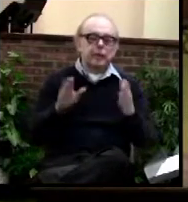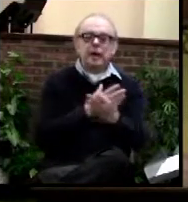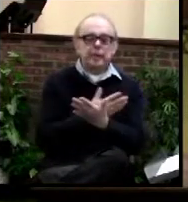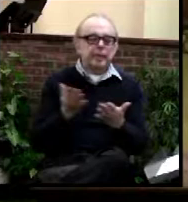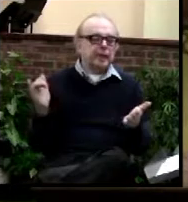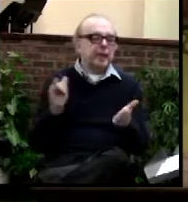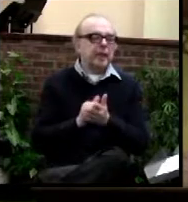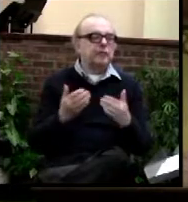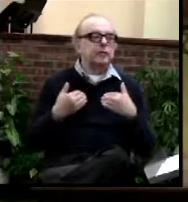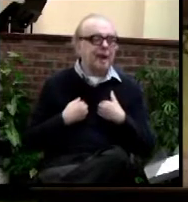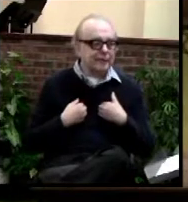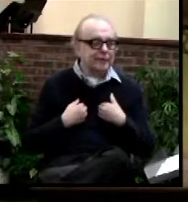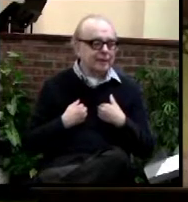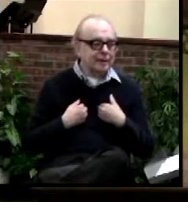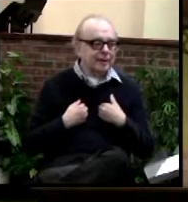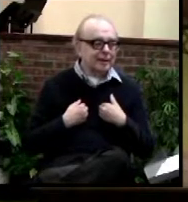got.